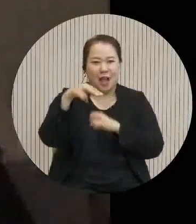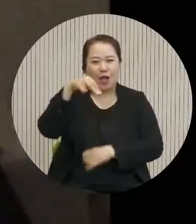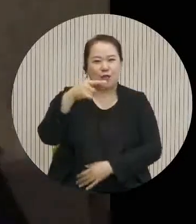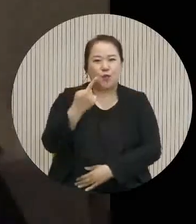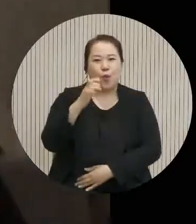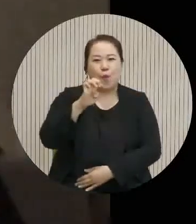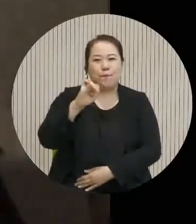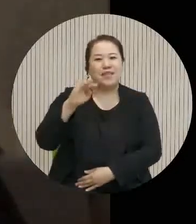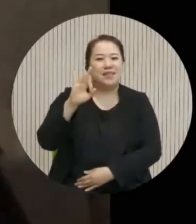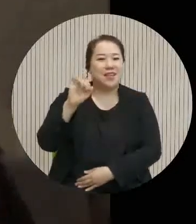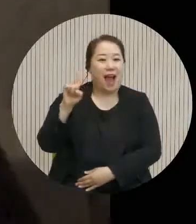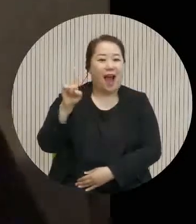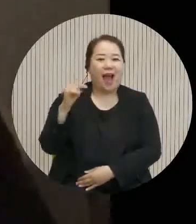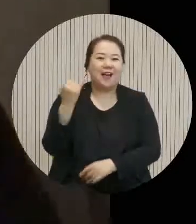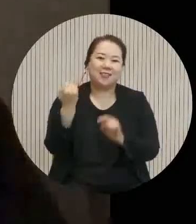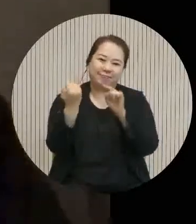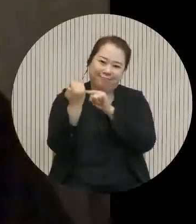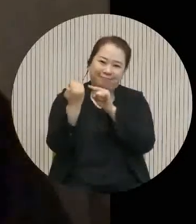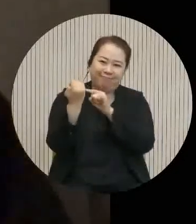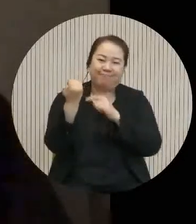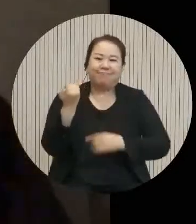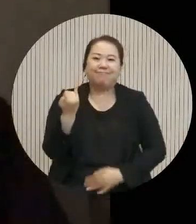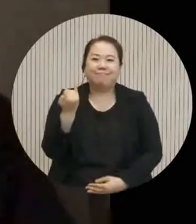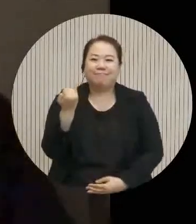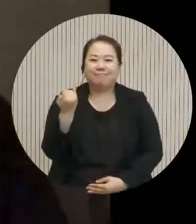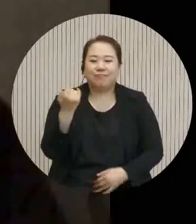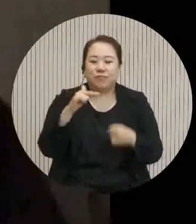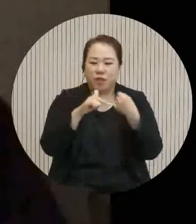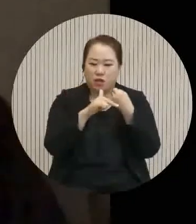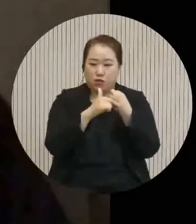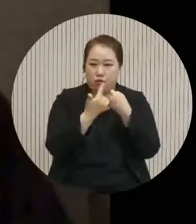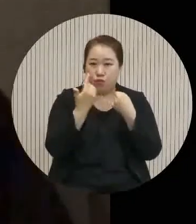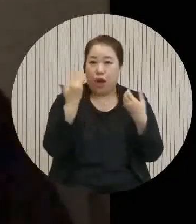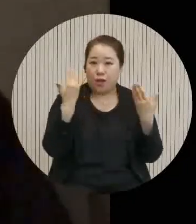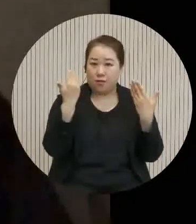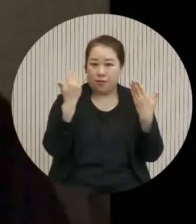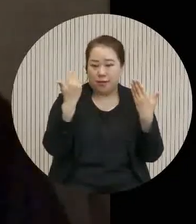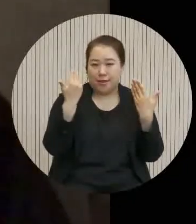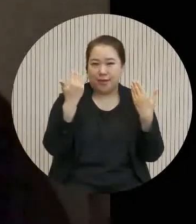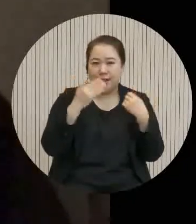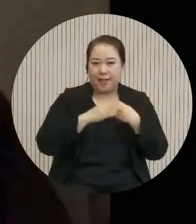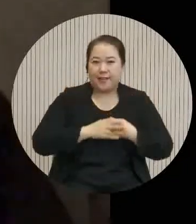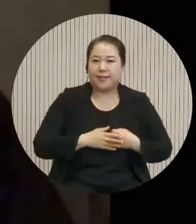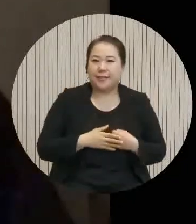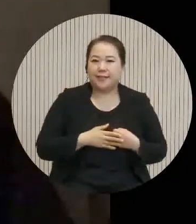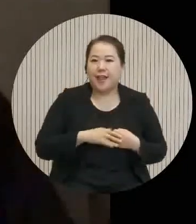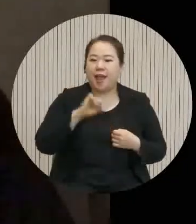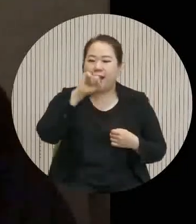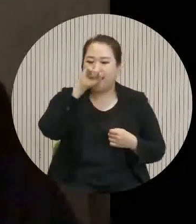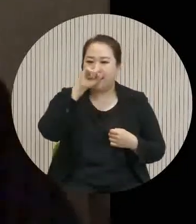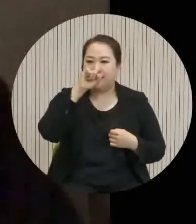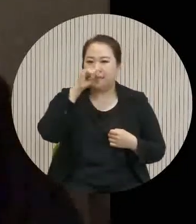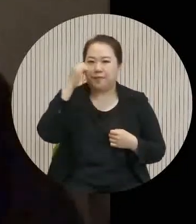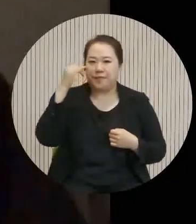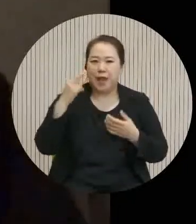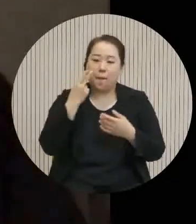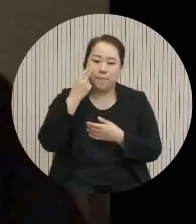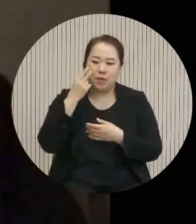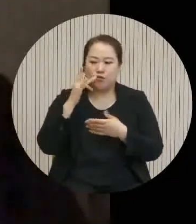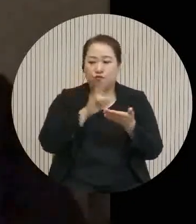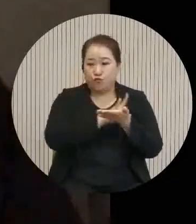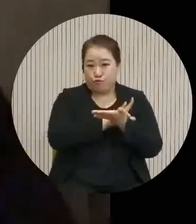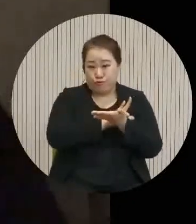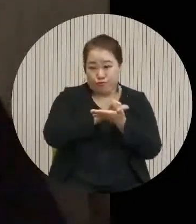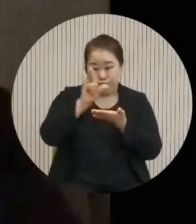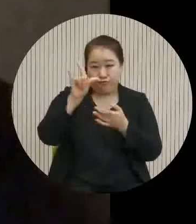to the United States from Taiwan. By the time she was in high school, her English was extremely good. And she